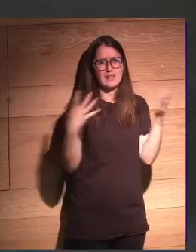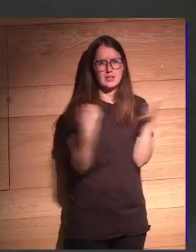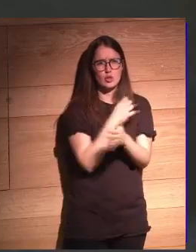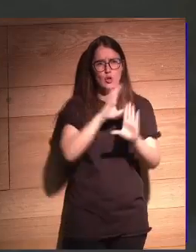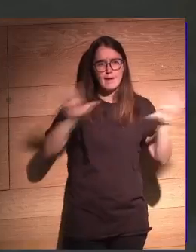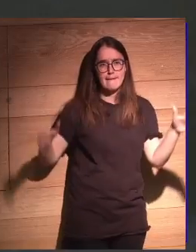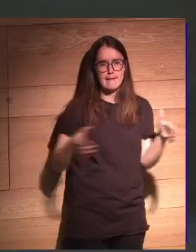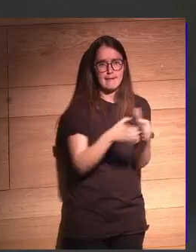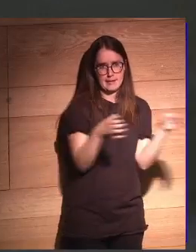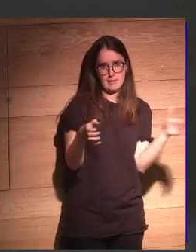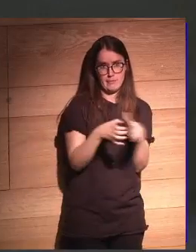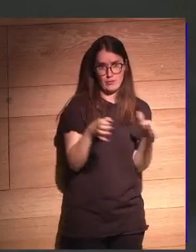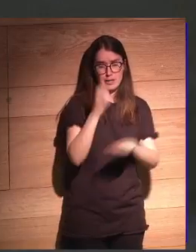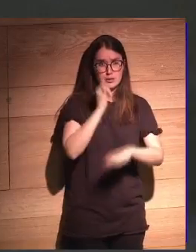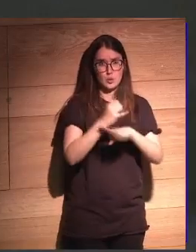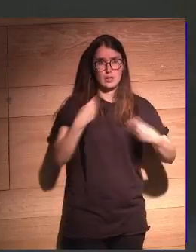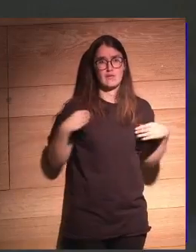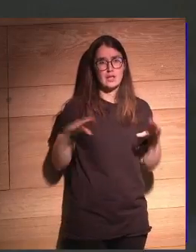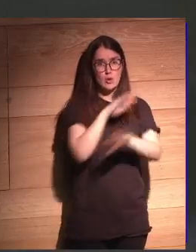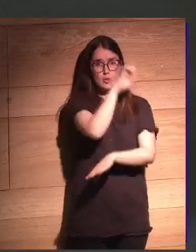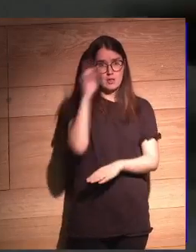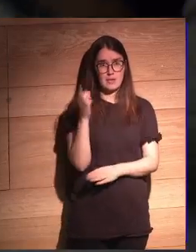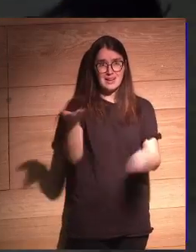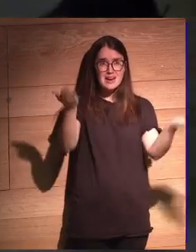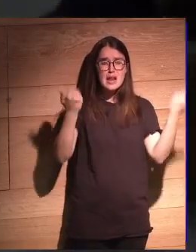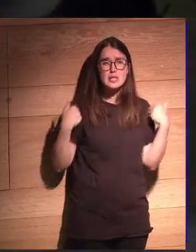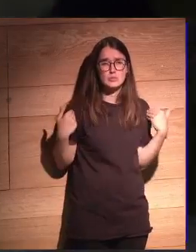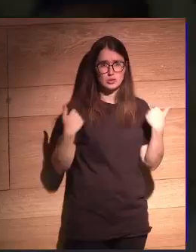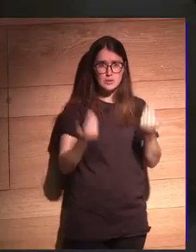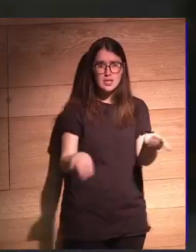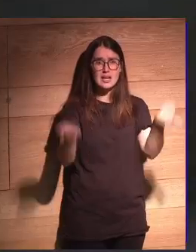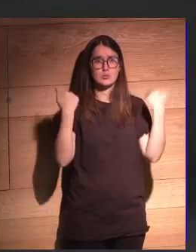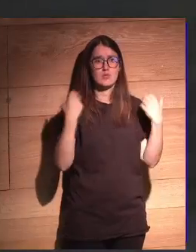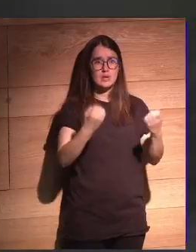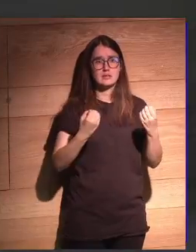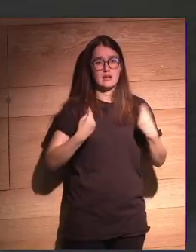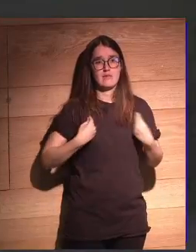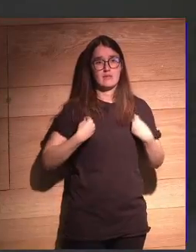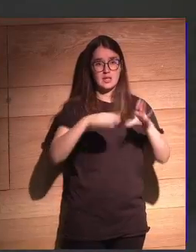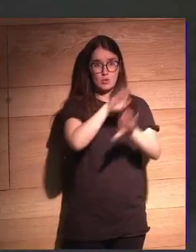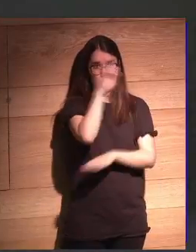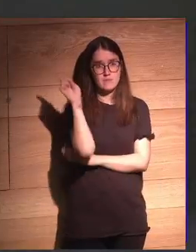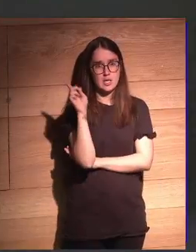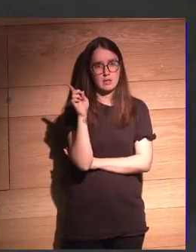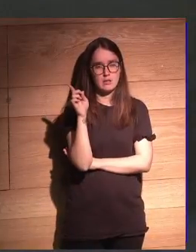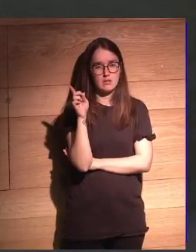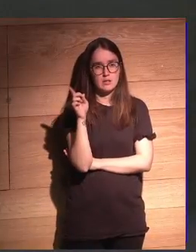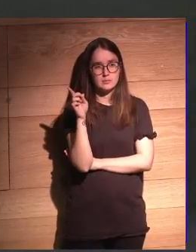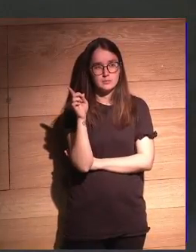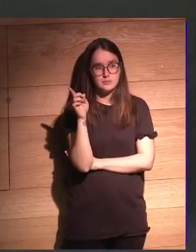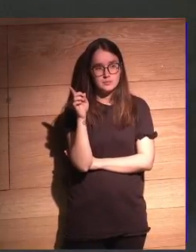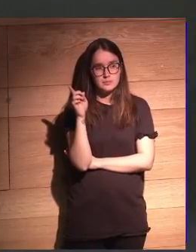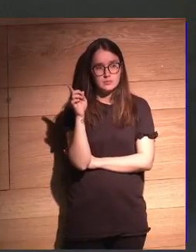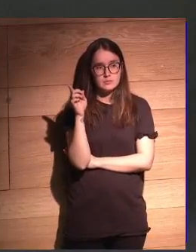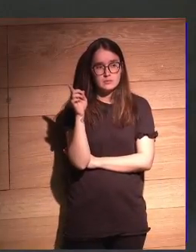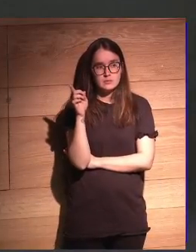but what they have, people have requested that they resign. The full board of directors